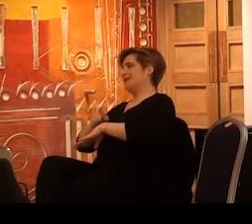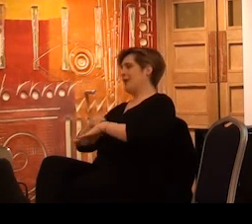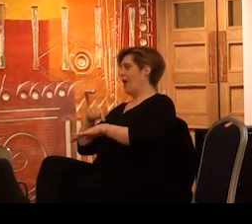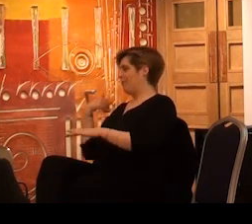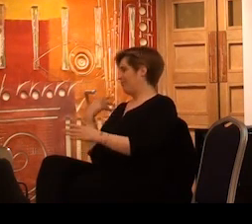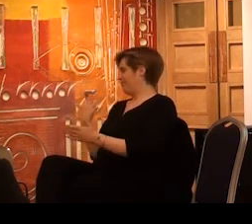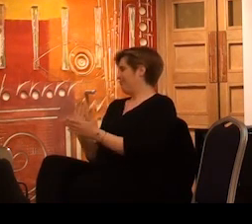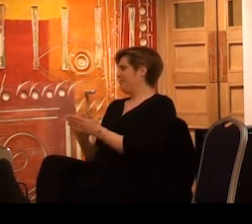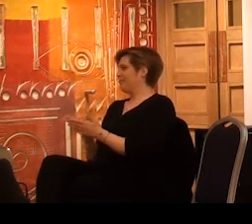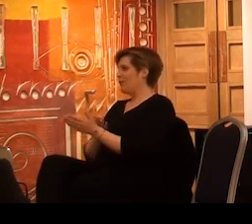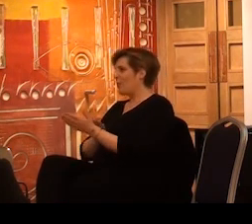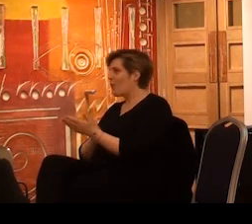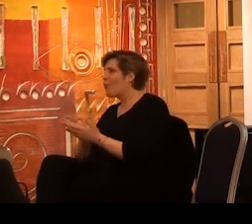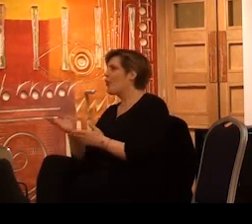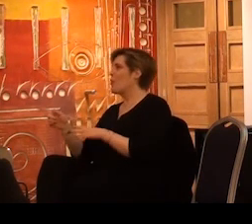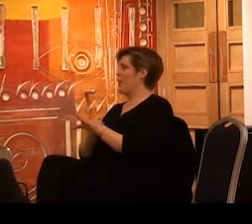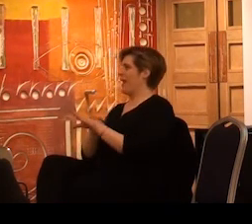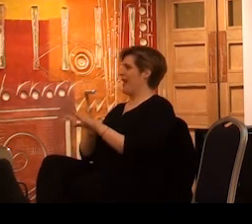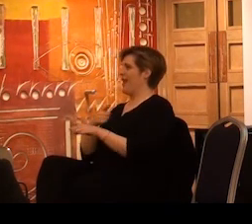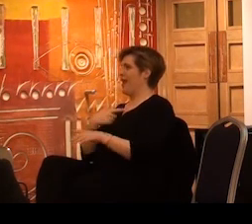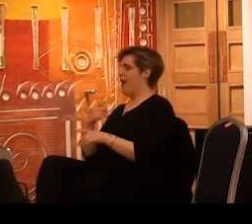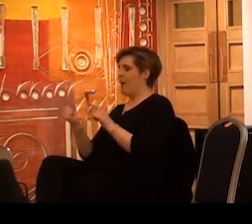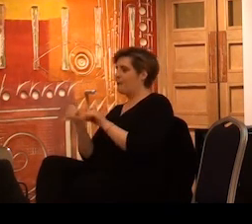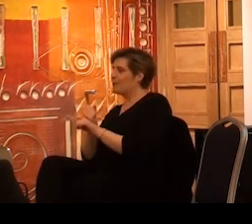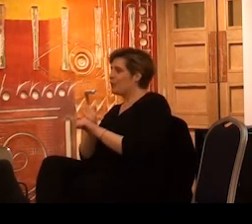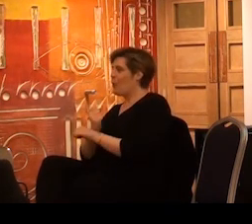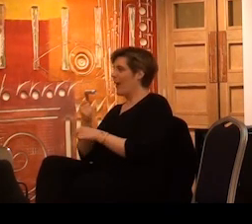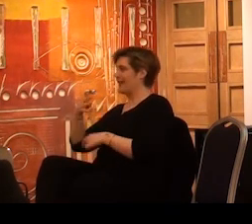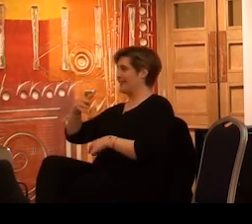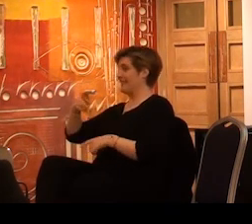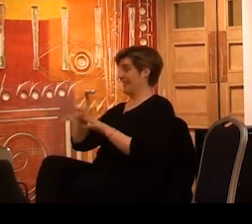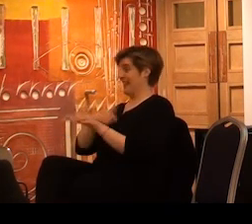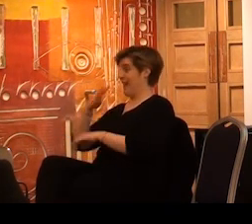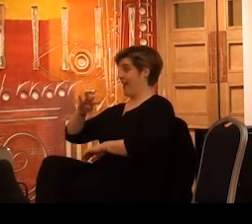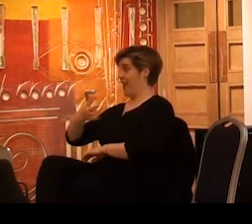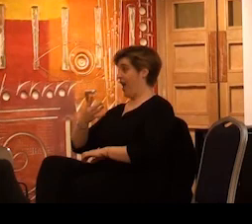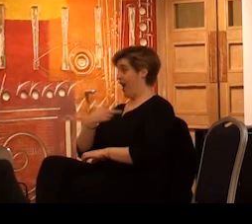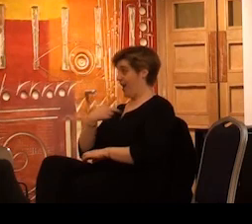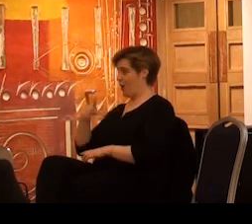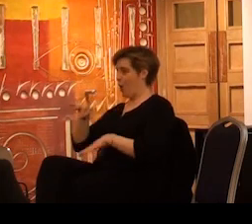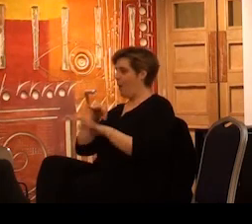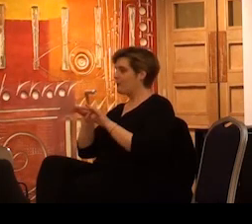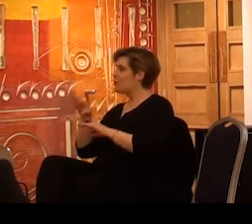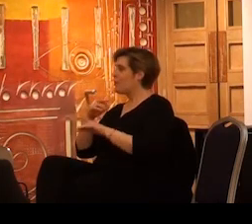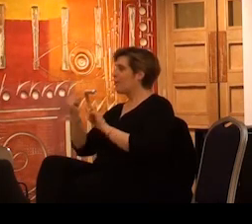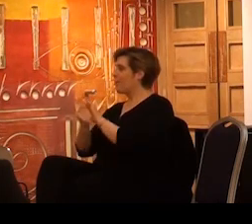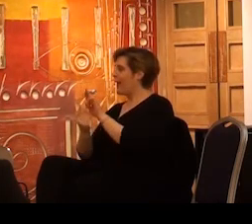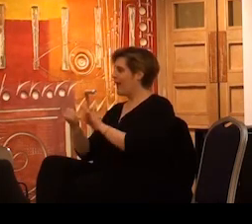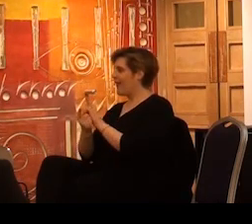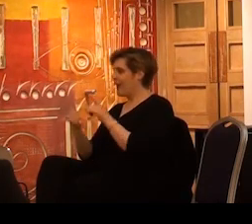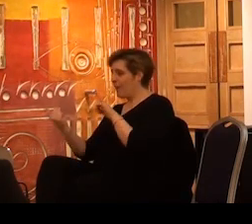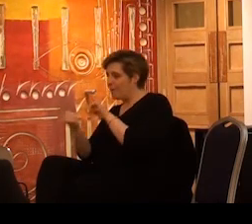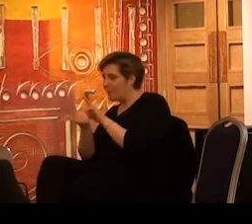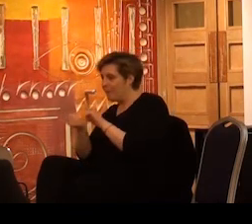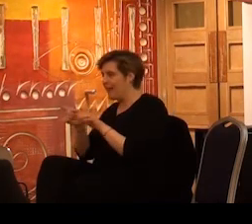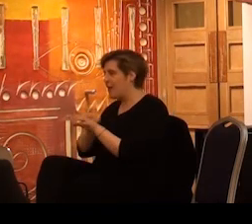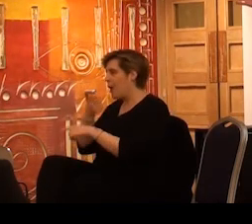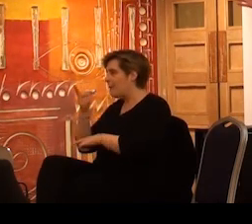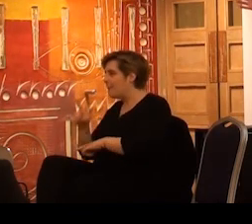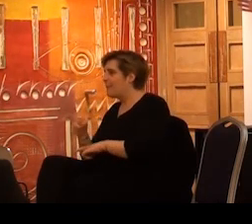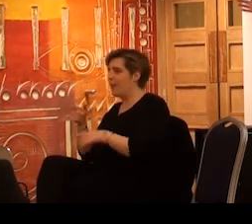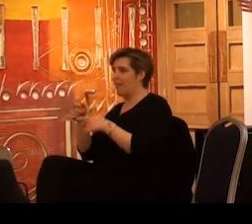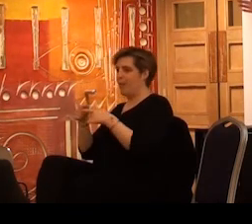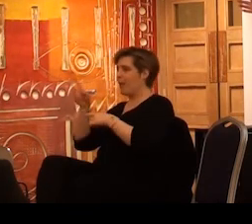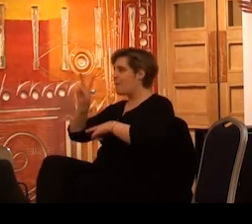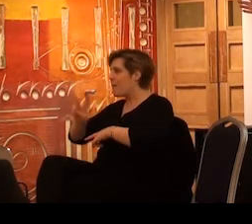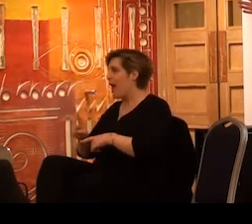year because I'm doing Year 9 options meetings, and I meet with all the parents and carers of young people after a series of evening events, and young people can do whatever they